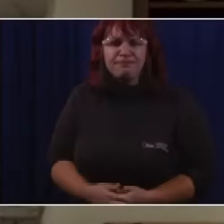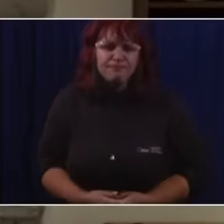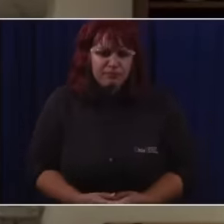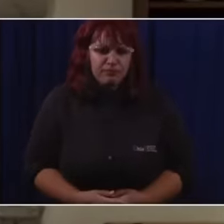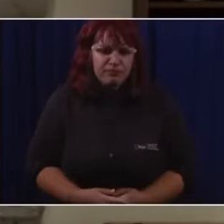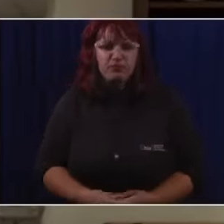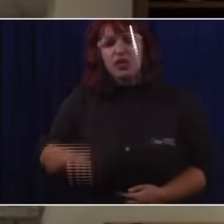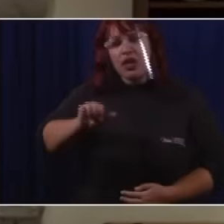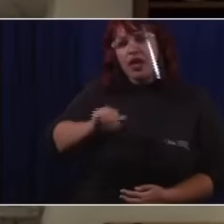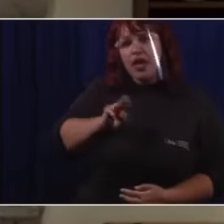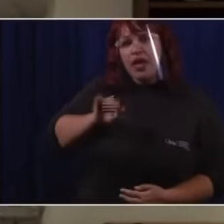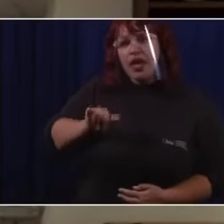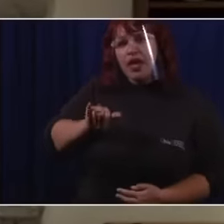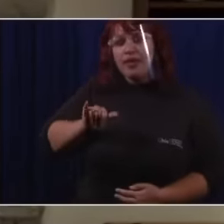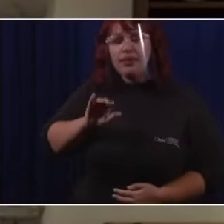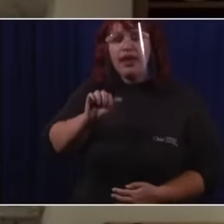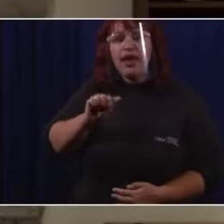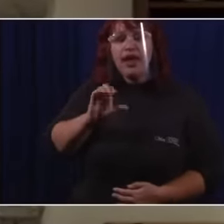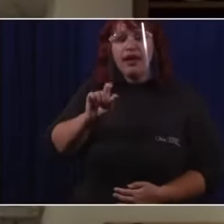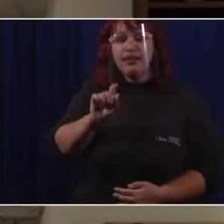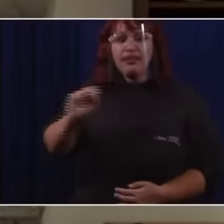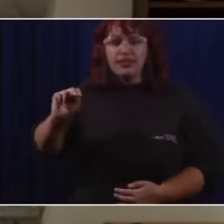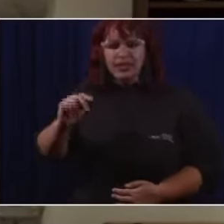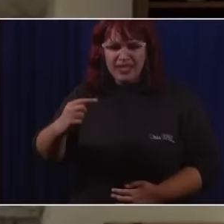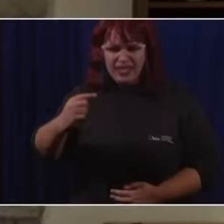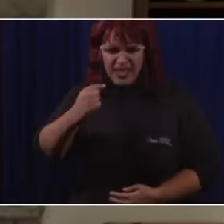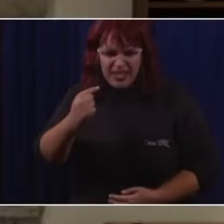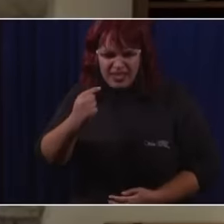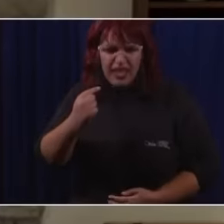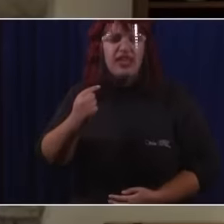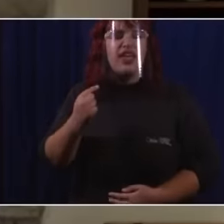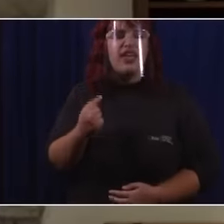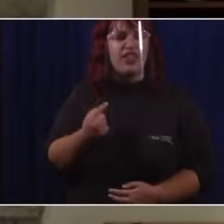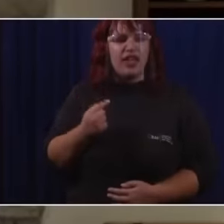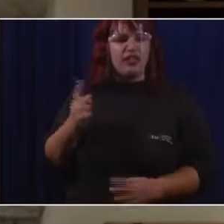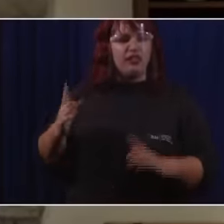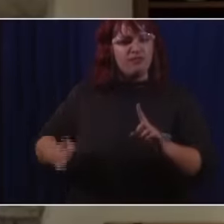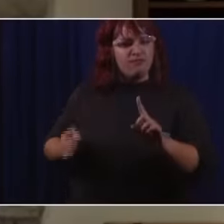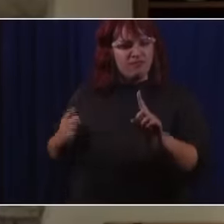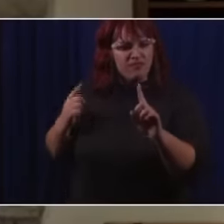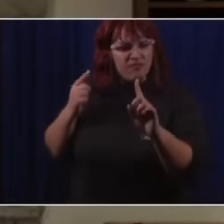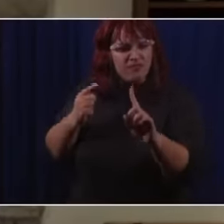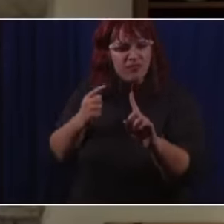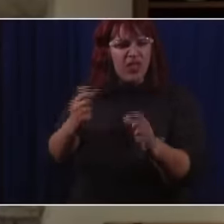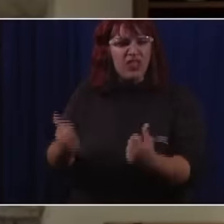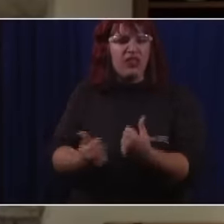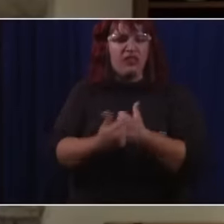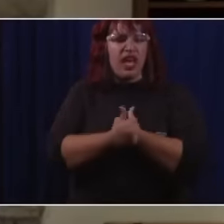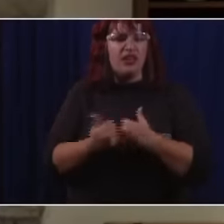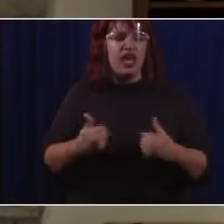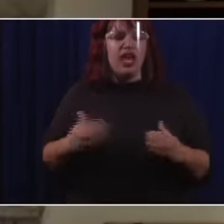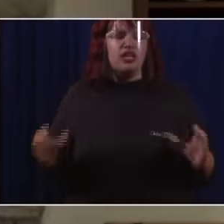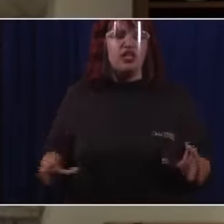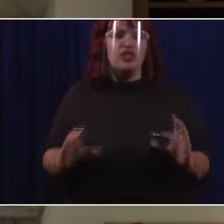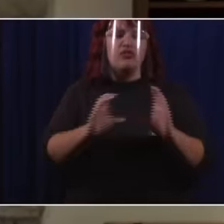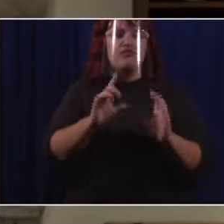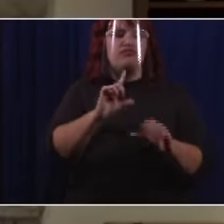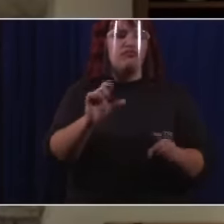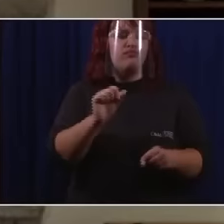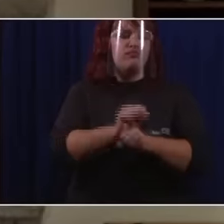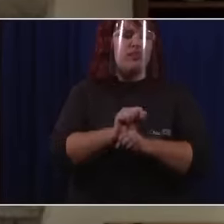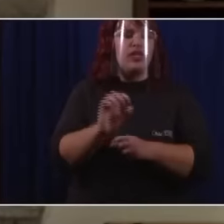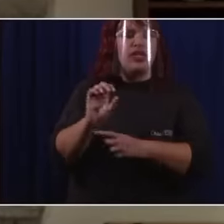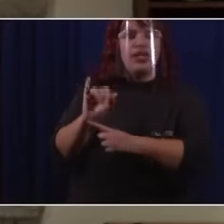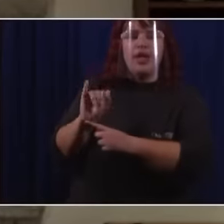dream was to have immunity certificates that would allow people to reclaim their freedoms and be admitted back to normal life. She also indicated the desire to eliminate